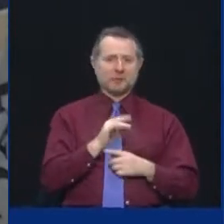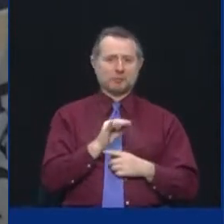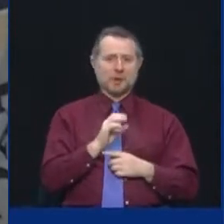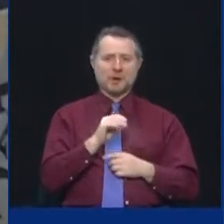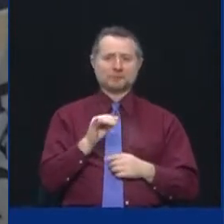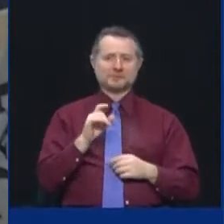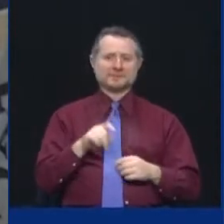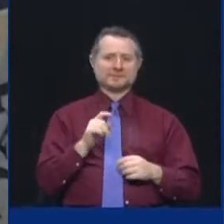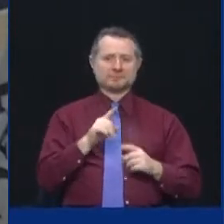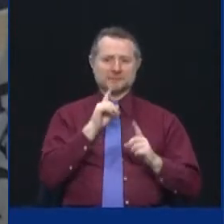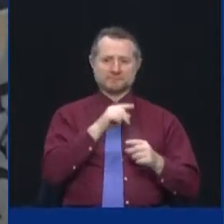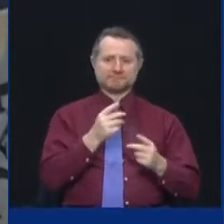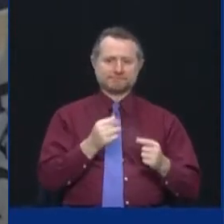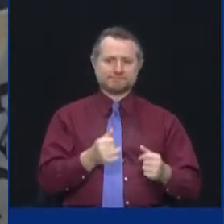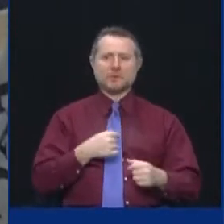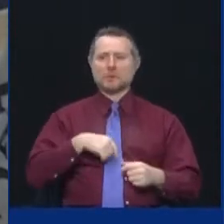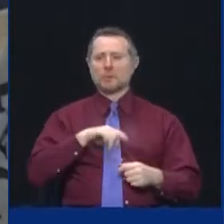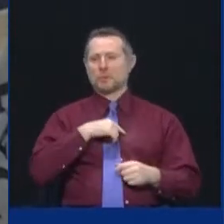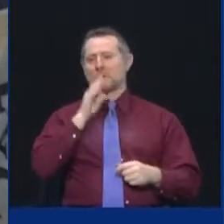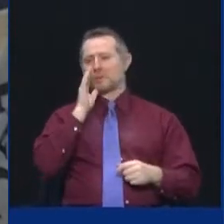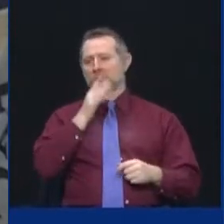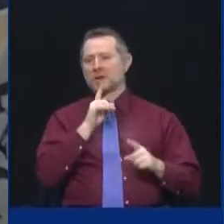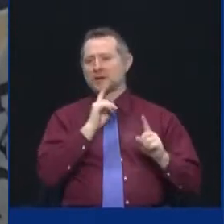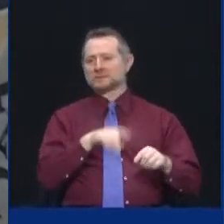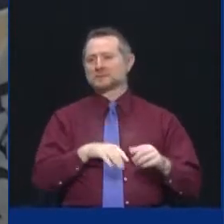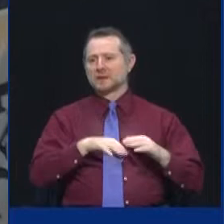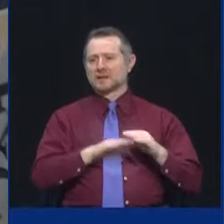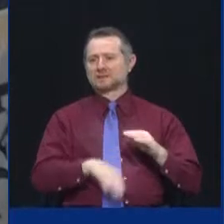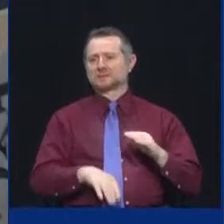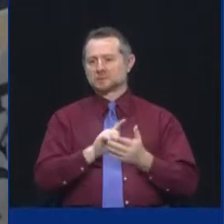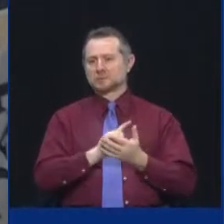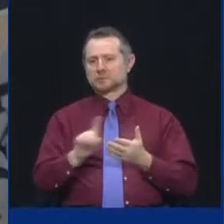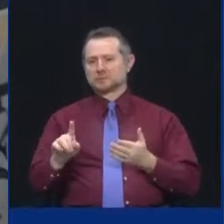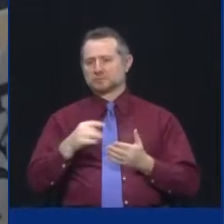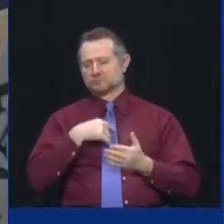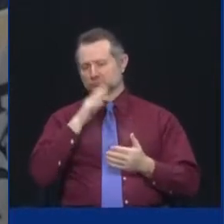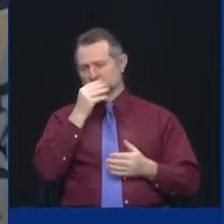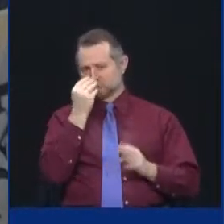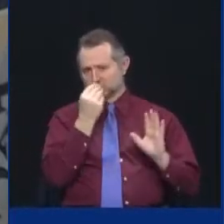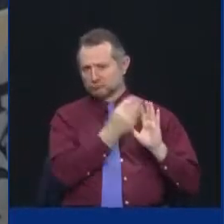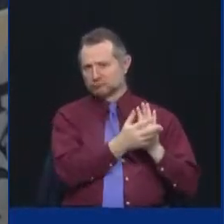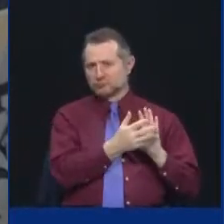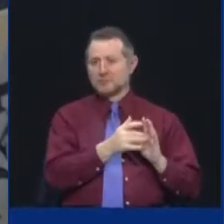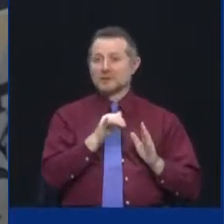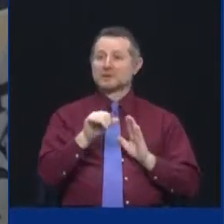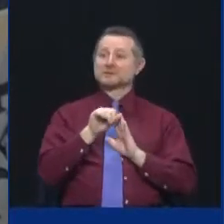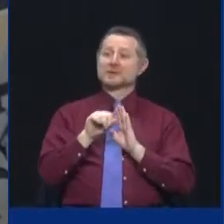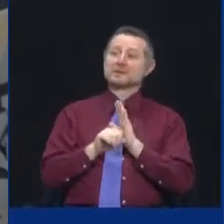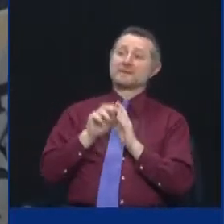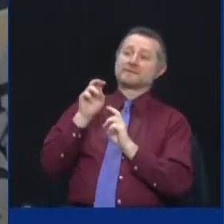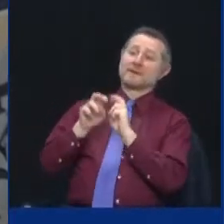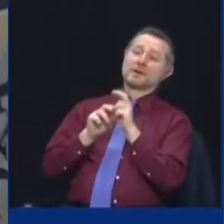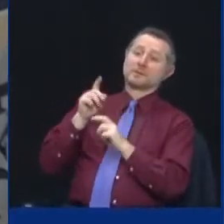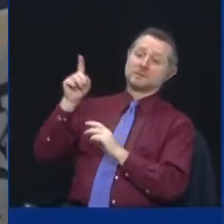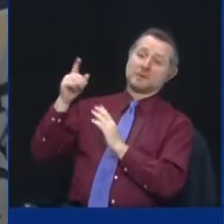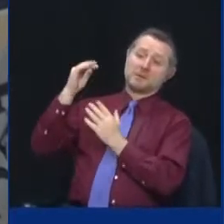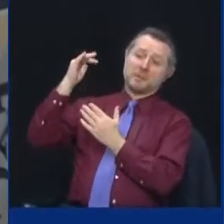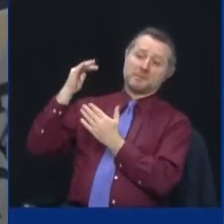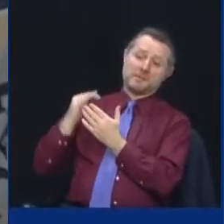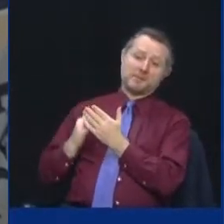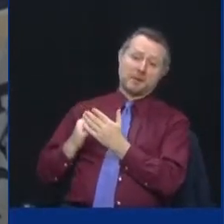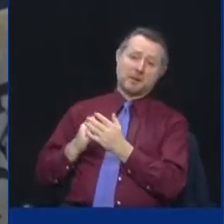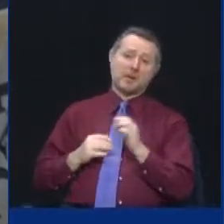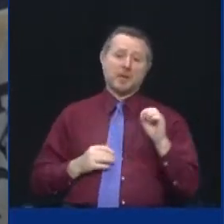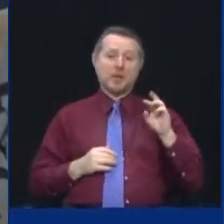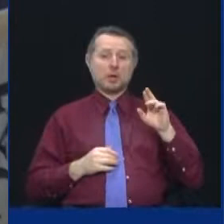and they will have an answer within 1 week. We're comparing the state fair guidance to the Erie County